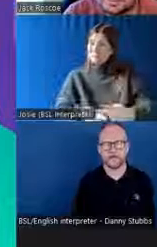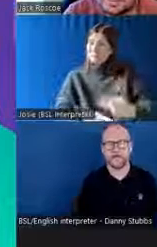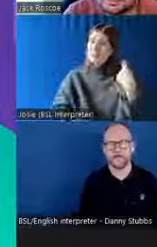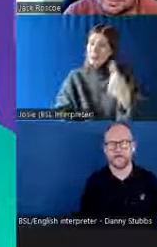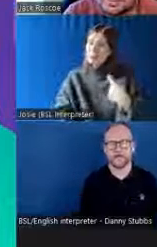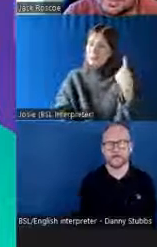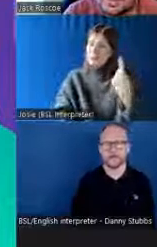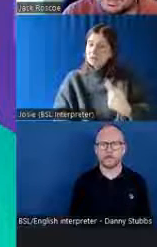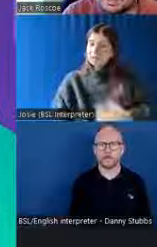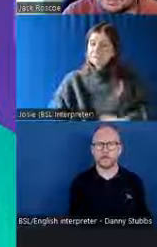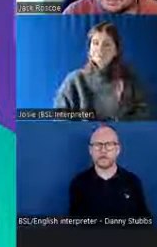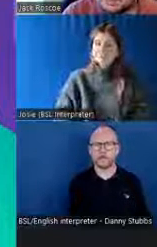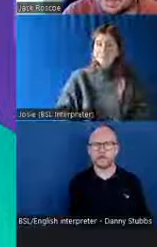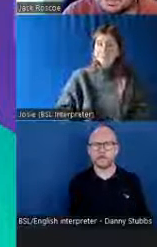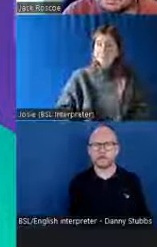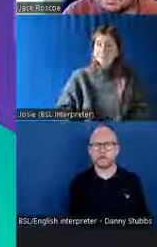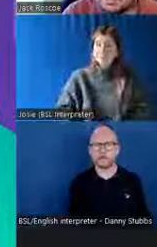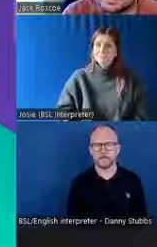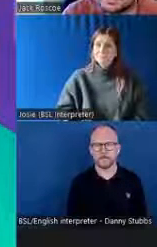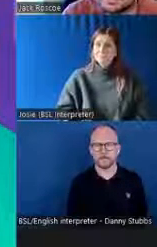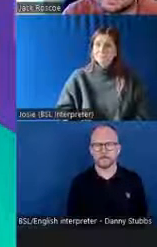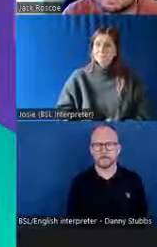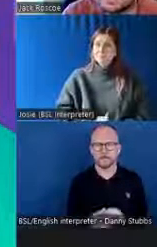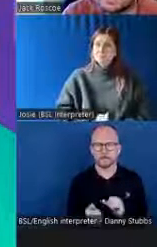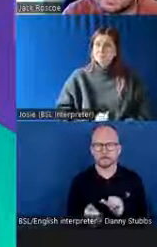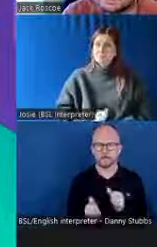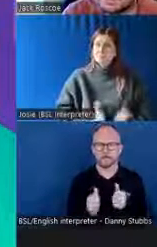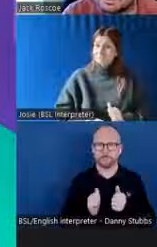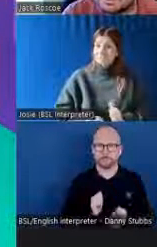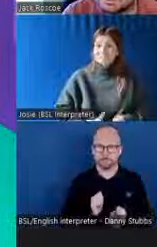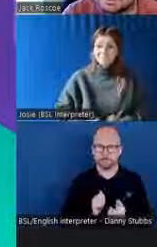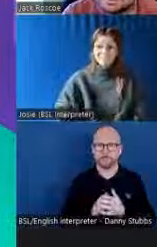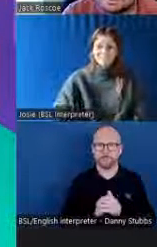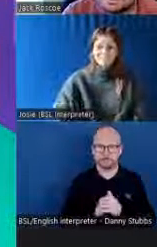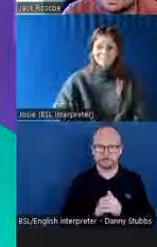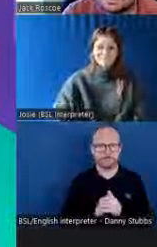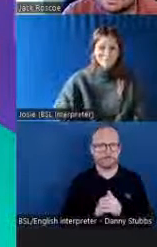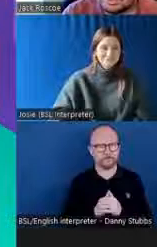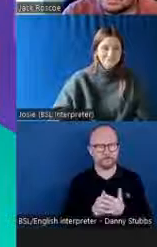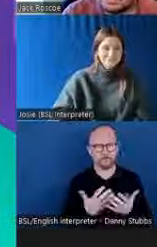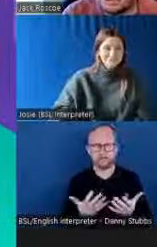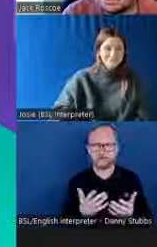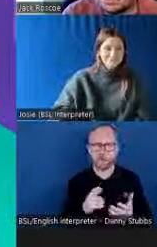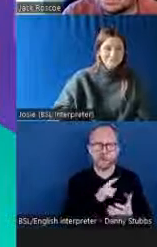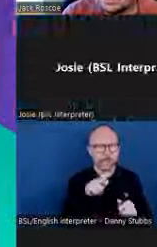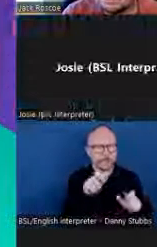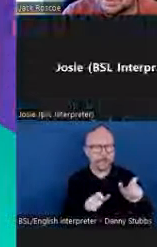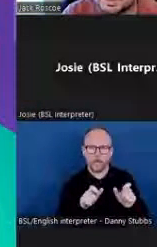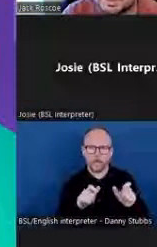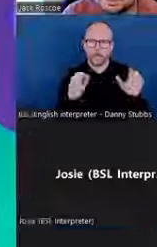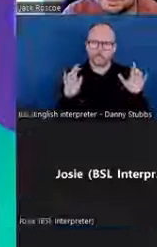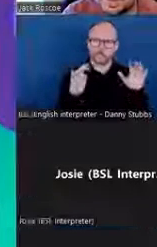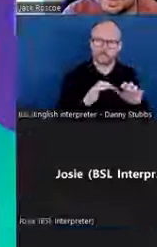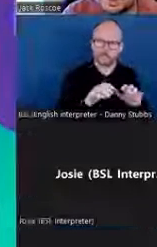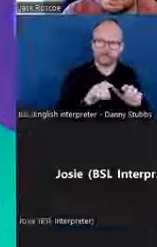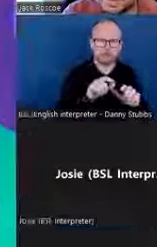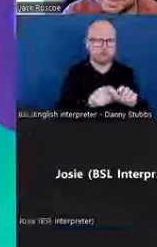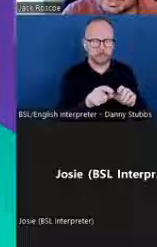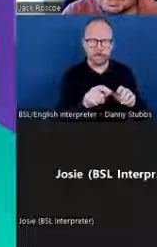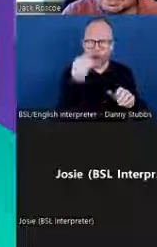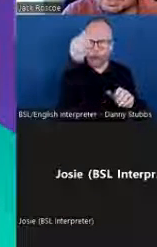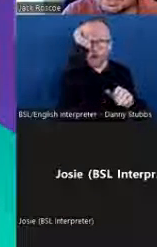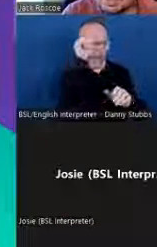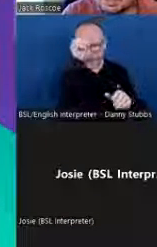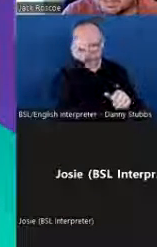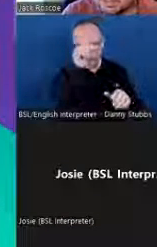those concepts. Awareness of an event, if it was the main motivation, or one of a few motivations for visiting,